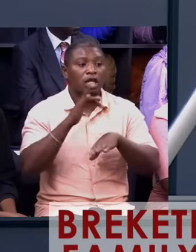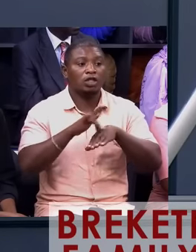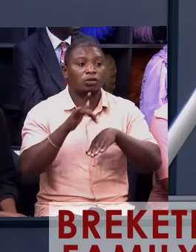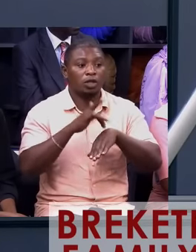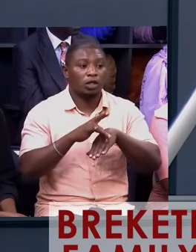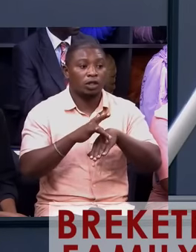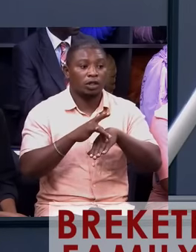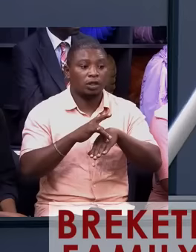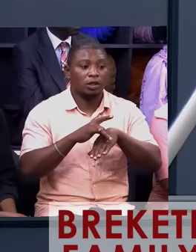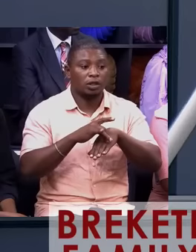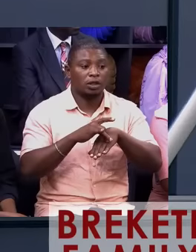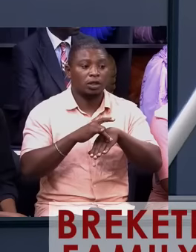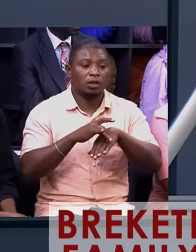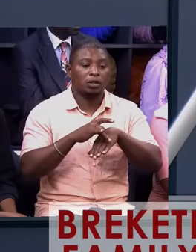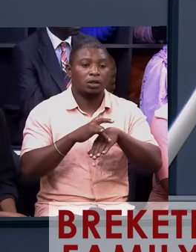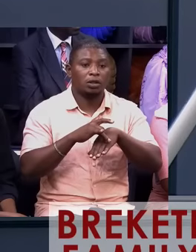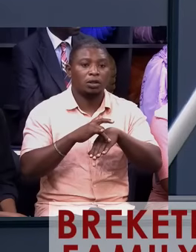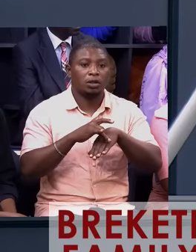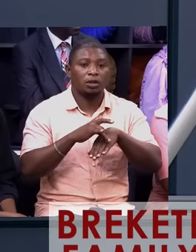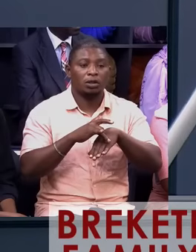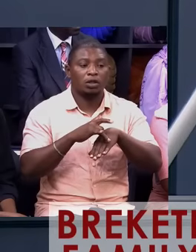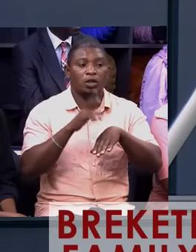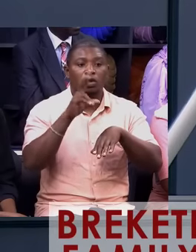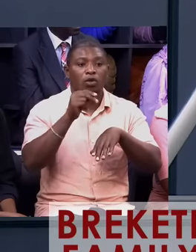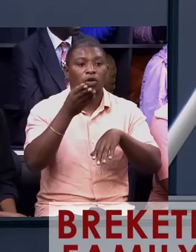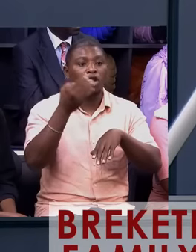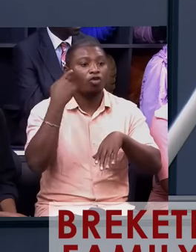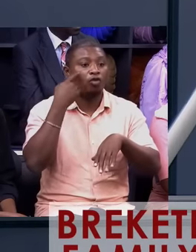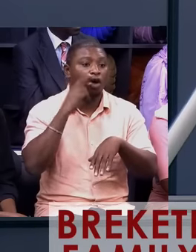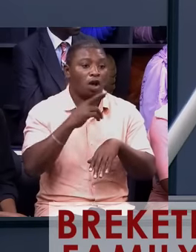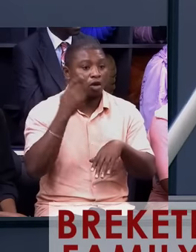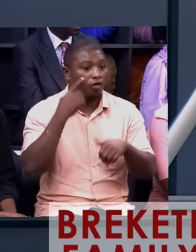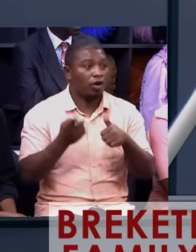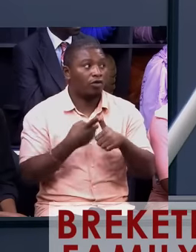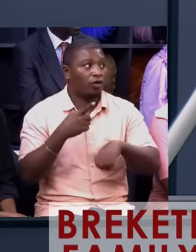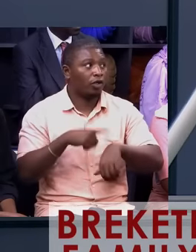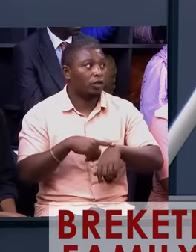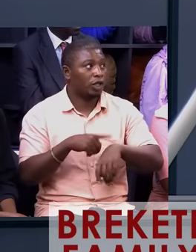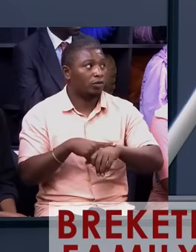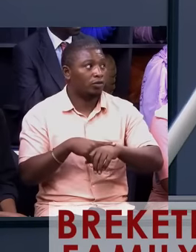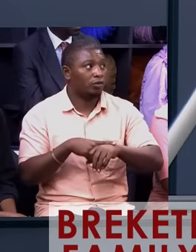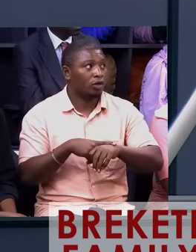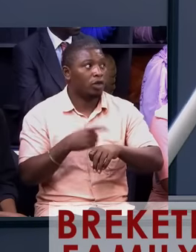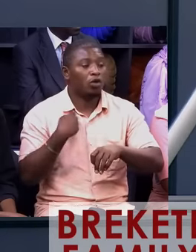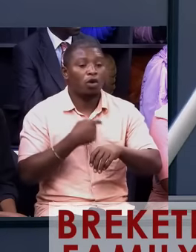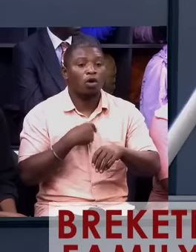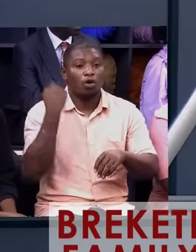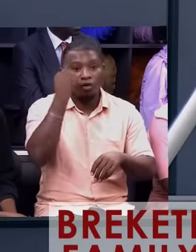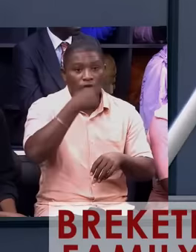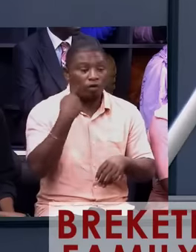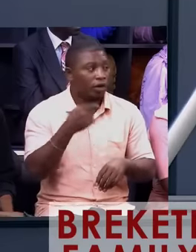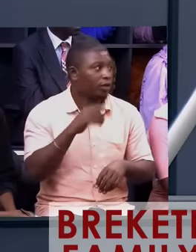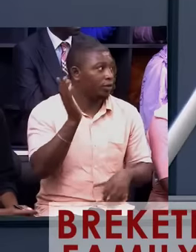day for her no for the first time we go face n University